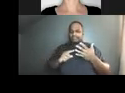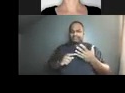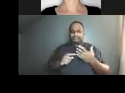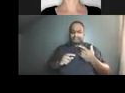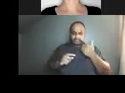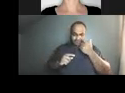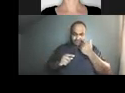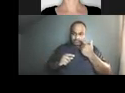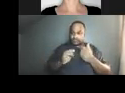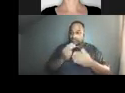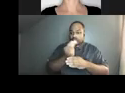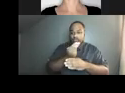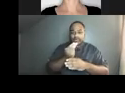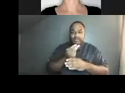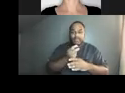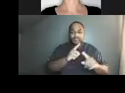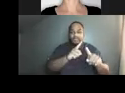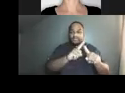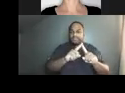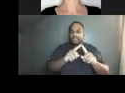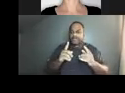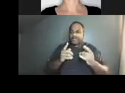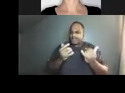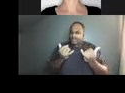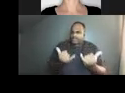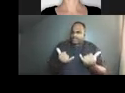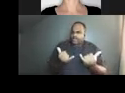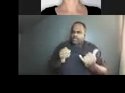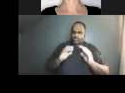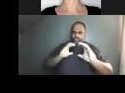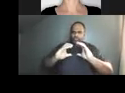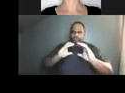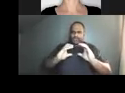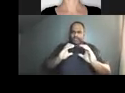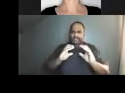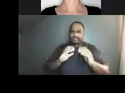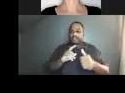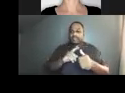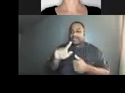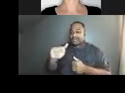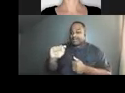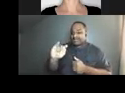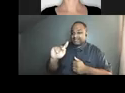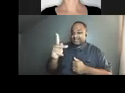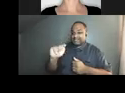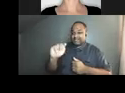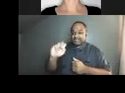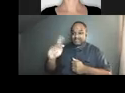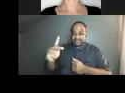they use different, very modern communication strategies, such as TikTok, short